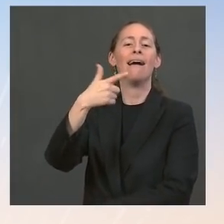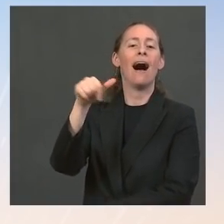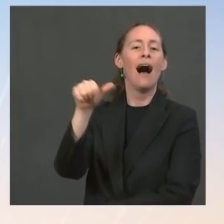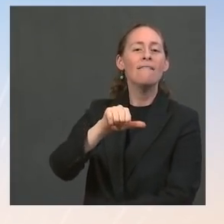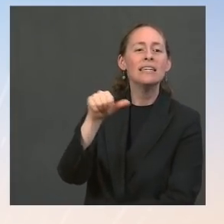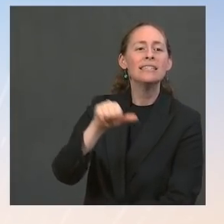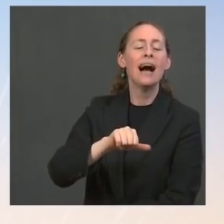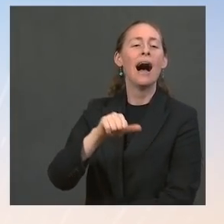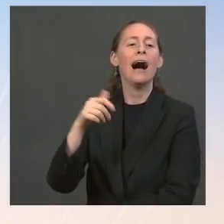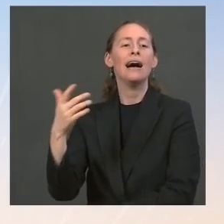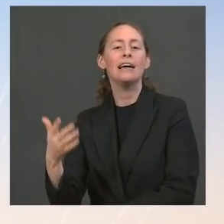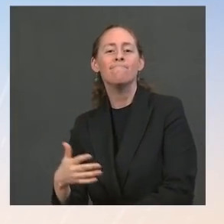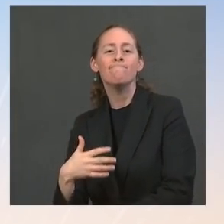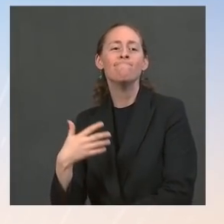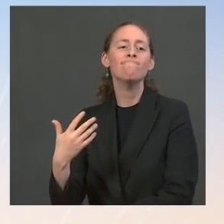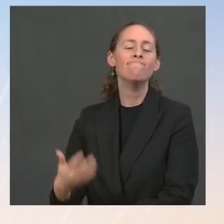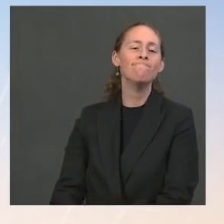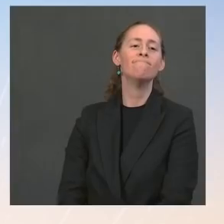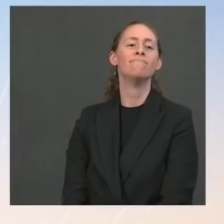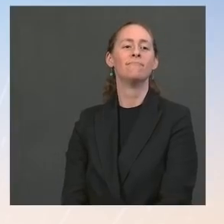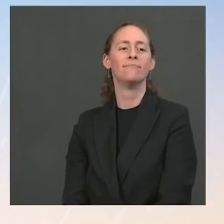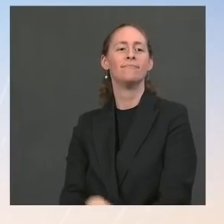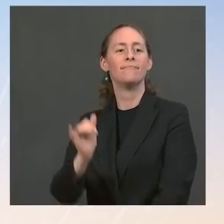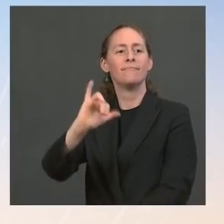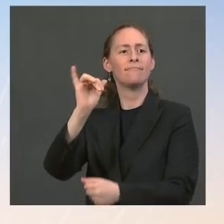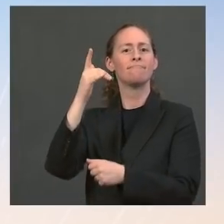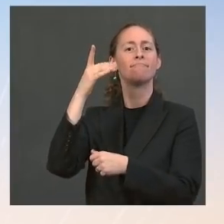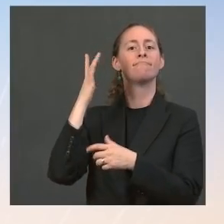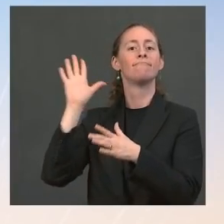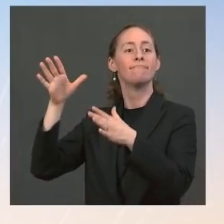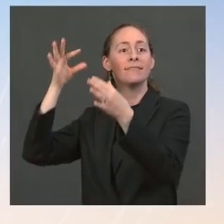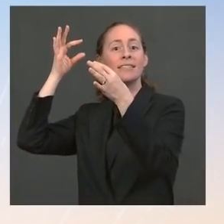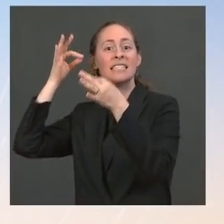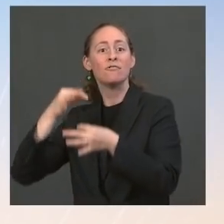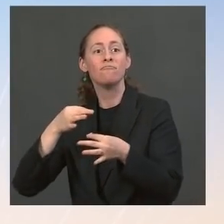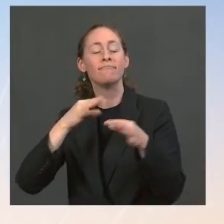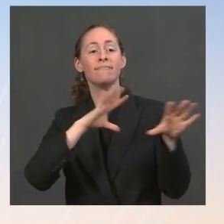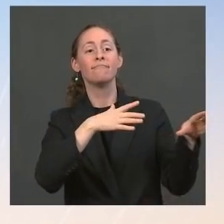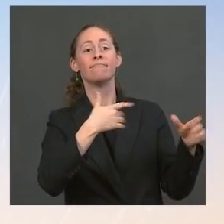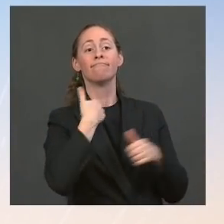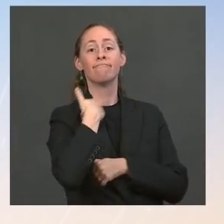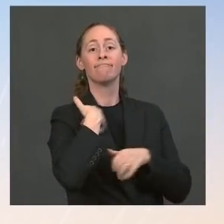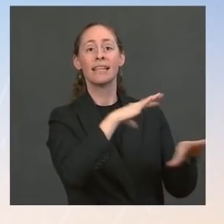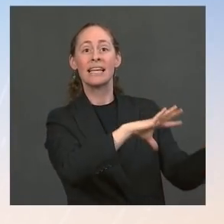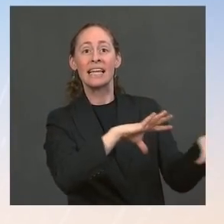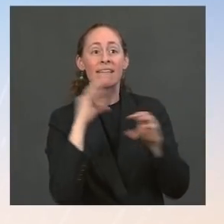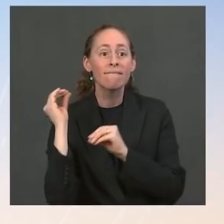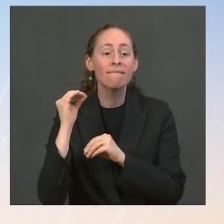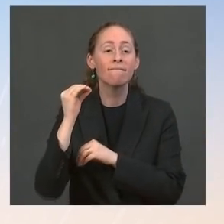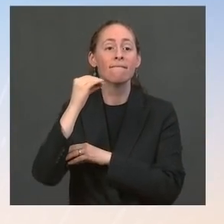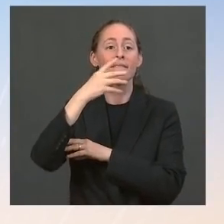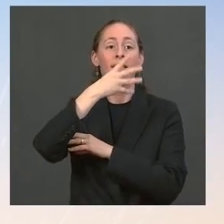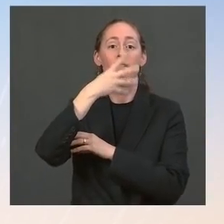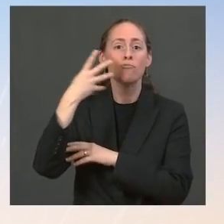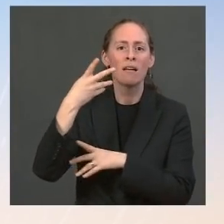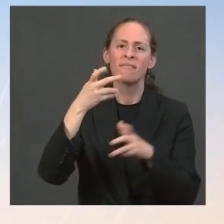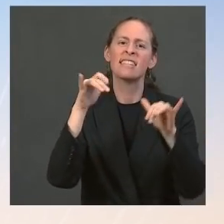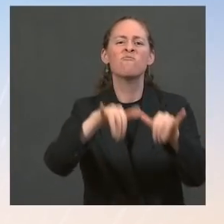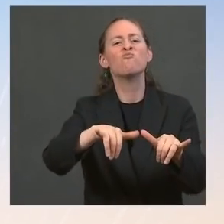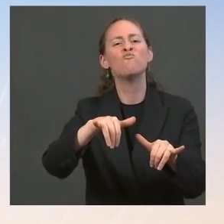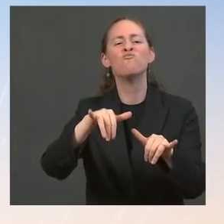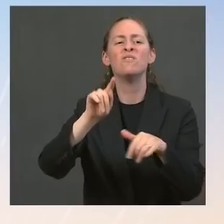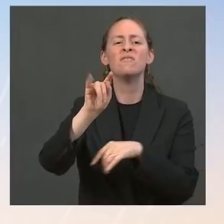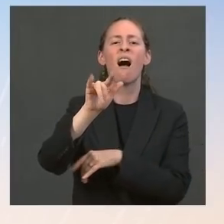the former president's decision to withdraw troops. On immigration, it's in maintaining Title 42 and keeping Title 42 in place. I mean,